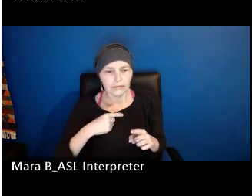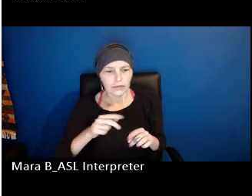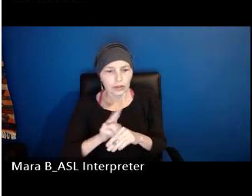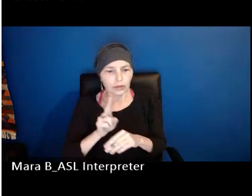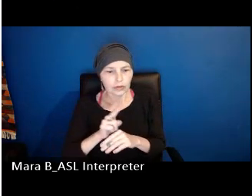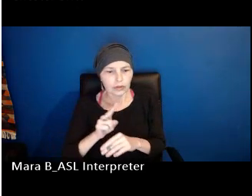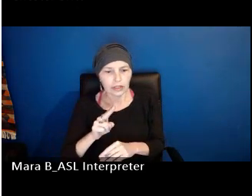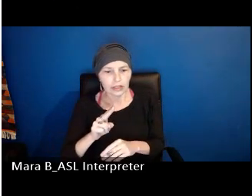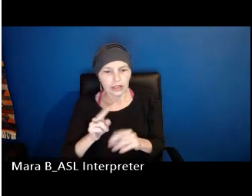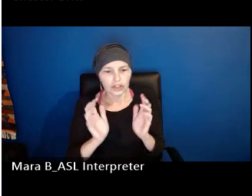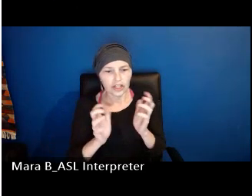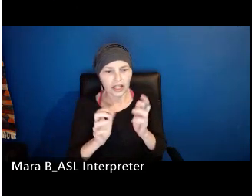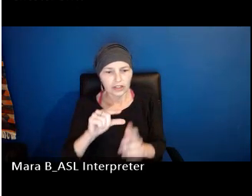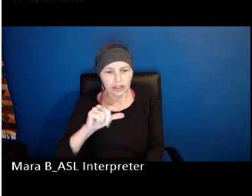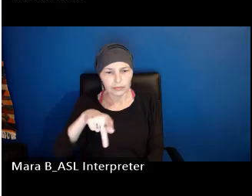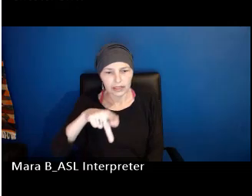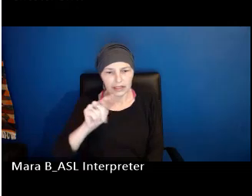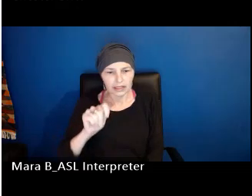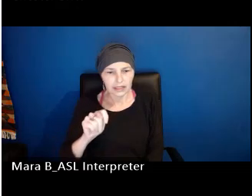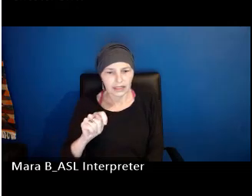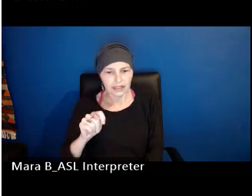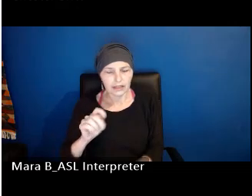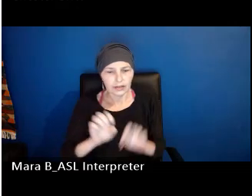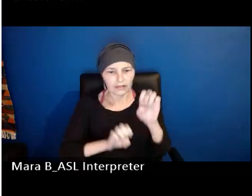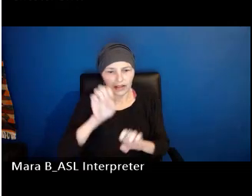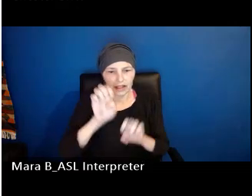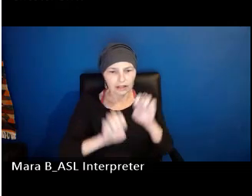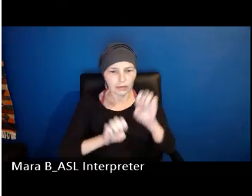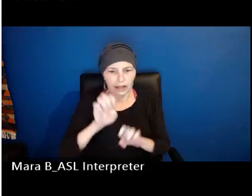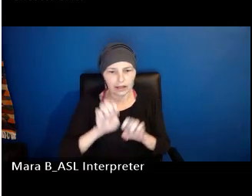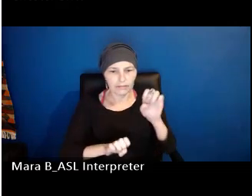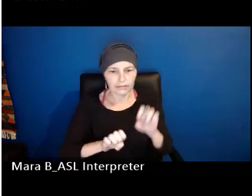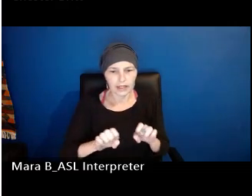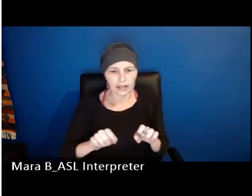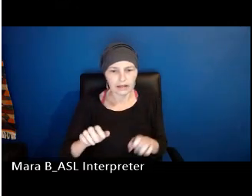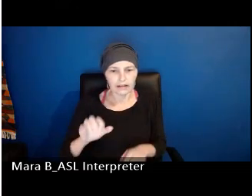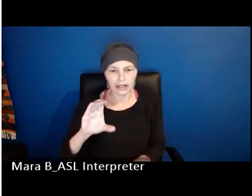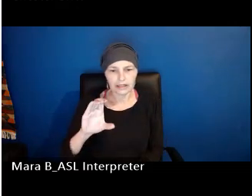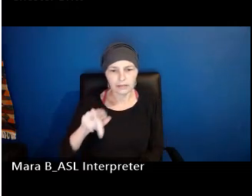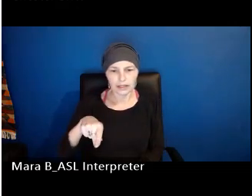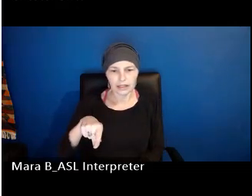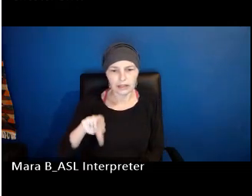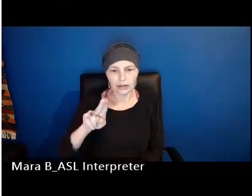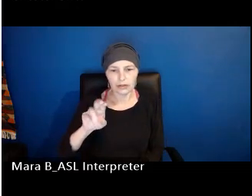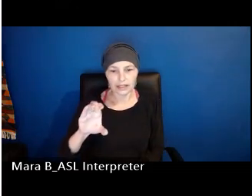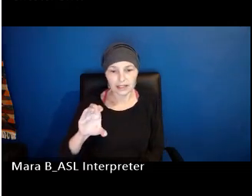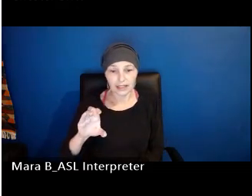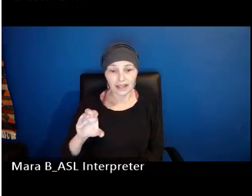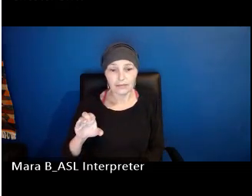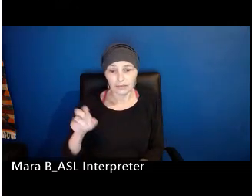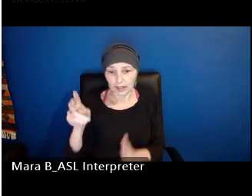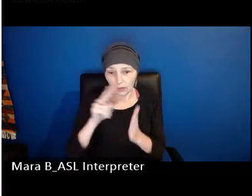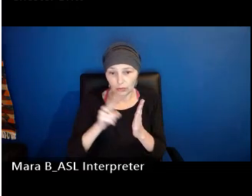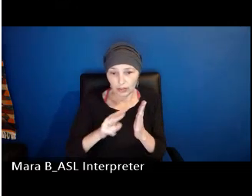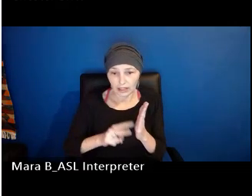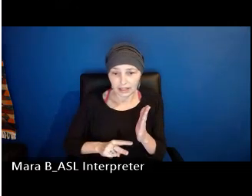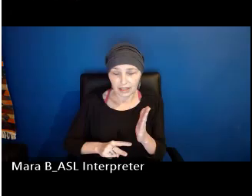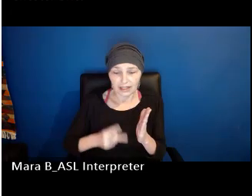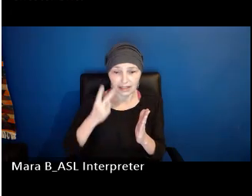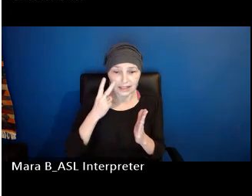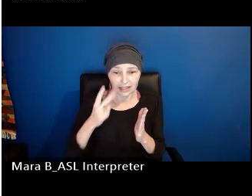it evaluate the entire SPC, the law. You can actually have it read it and tell you the issues. I